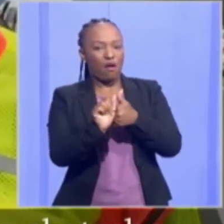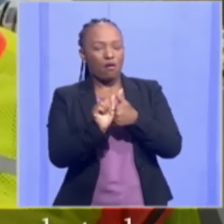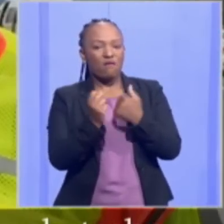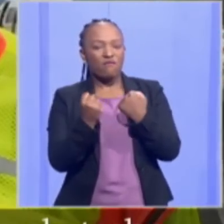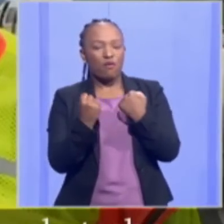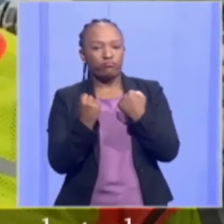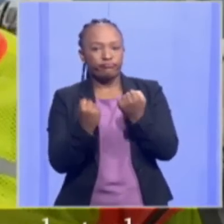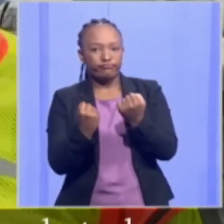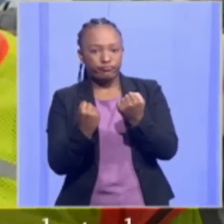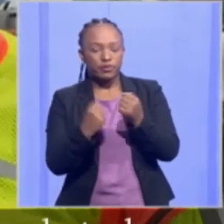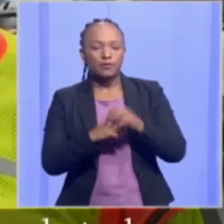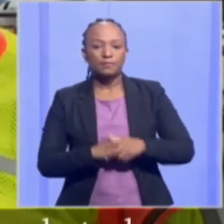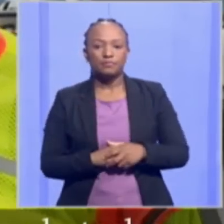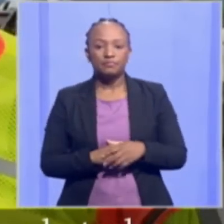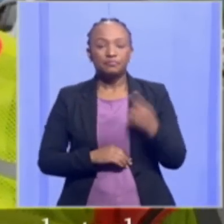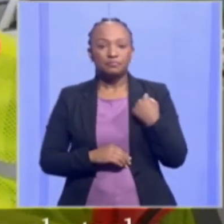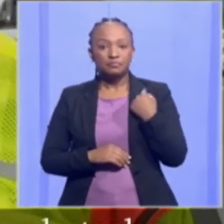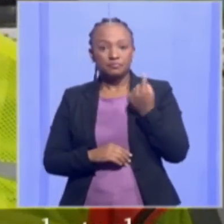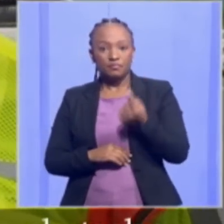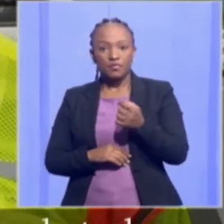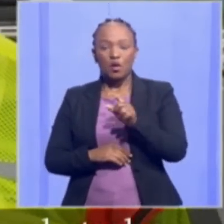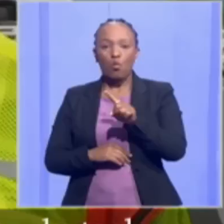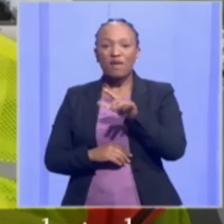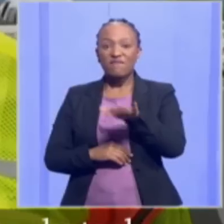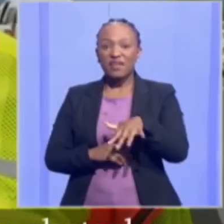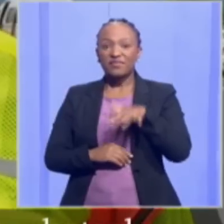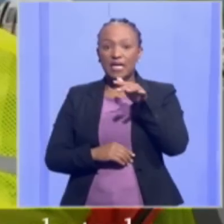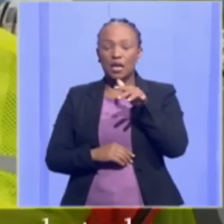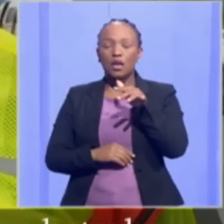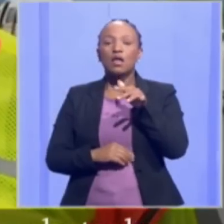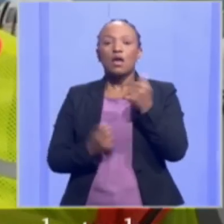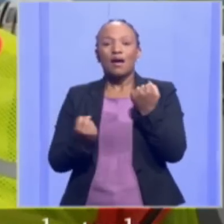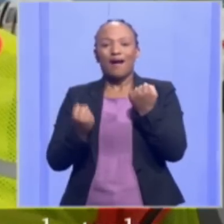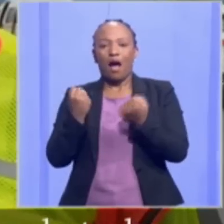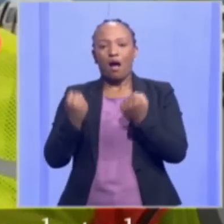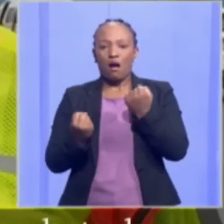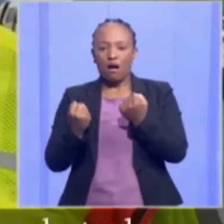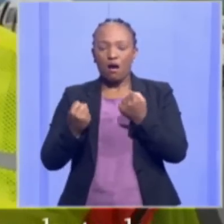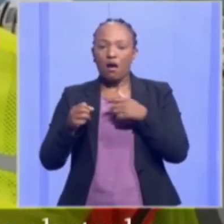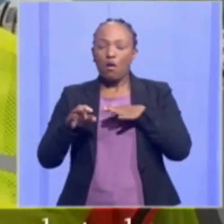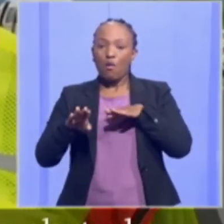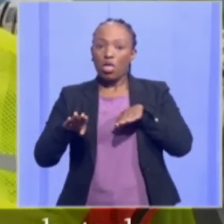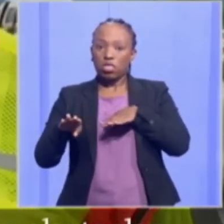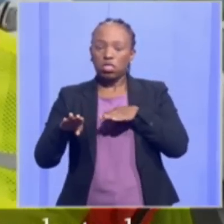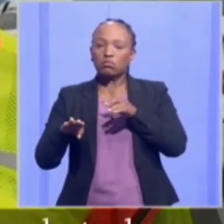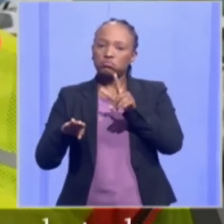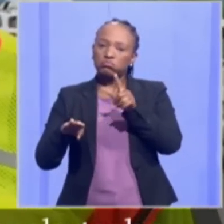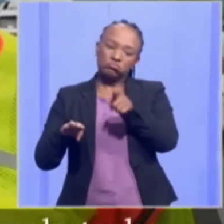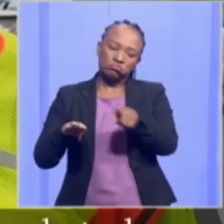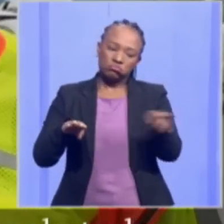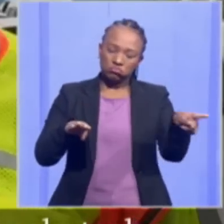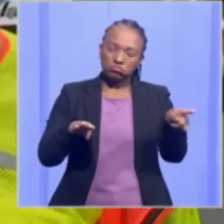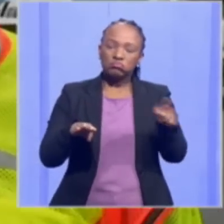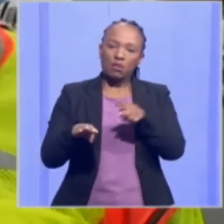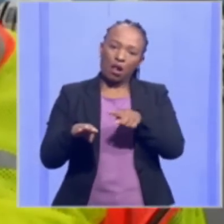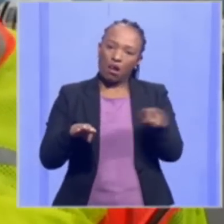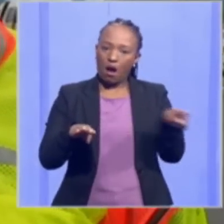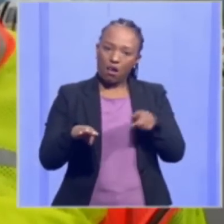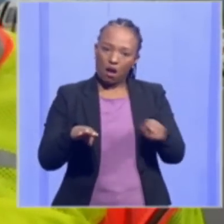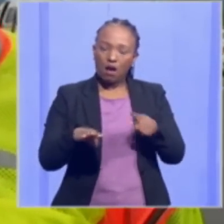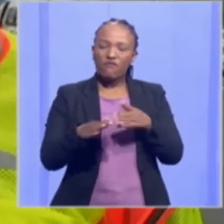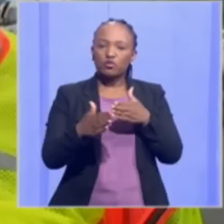able to stop more than 115,000 vehicles across all the roads. 40,000 heavy motor vehicles went